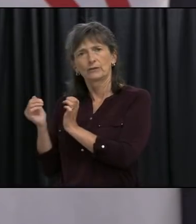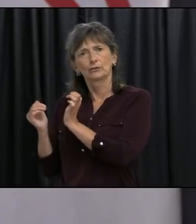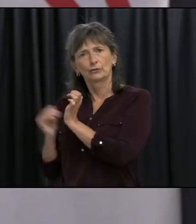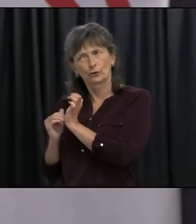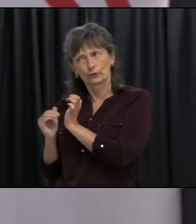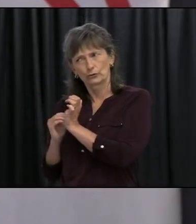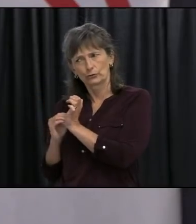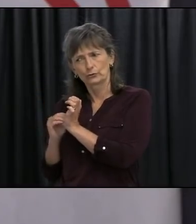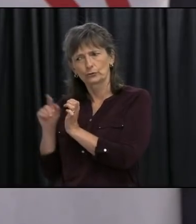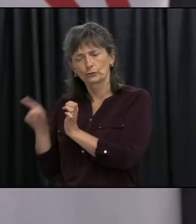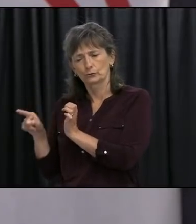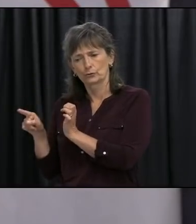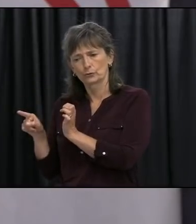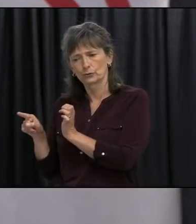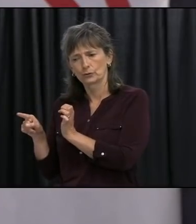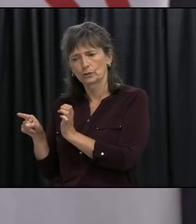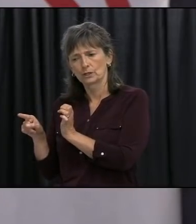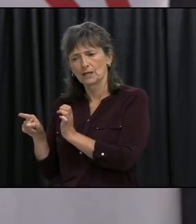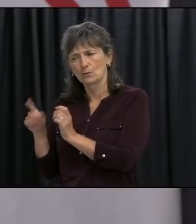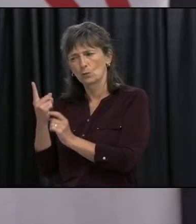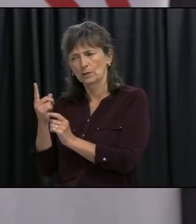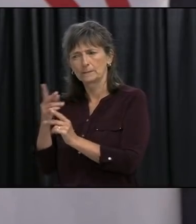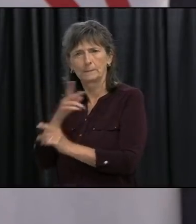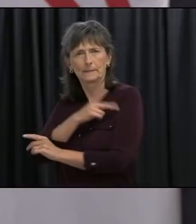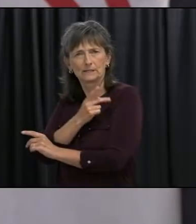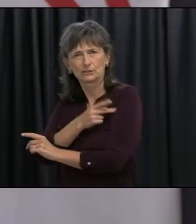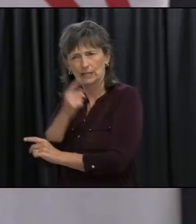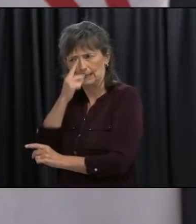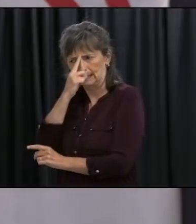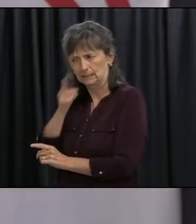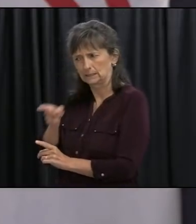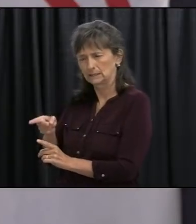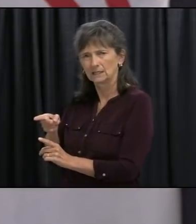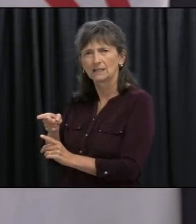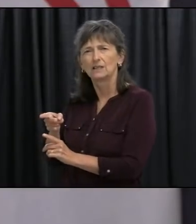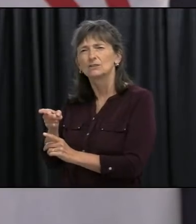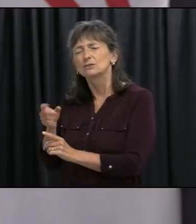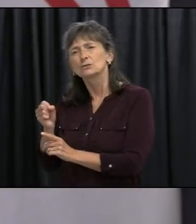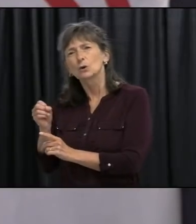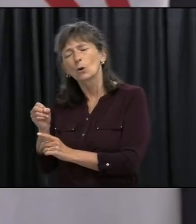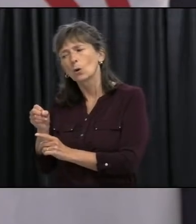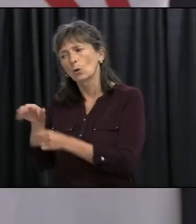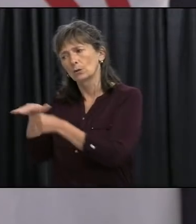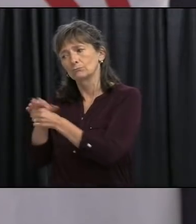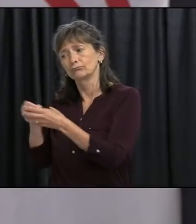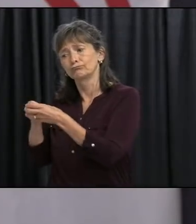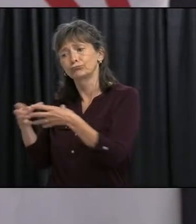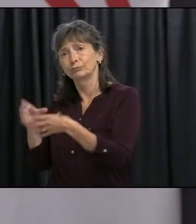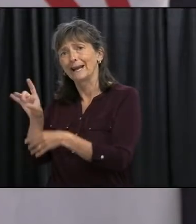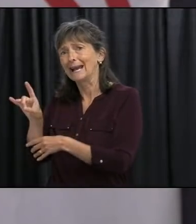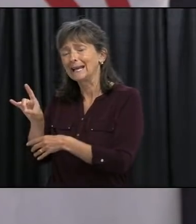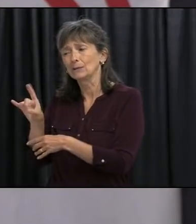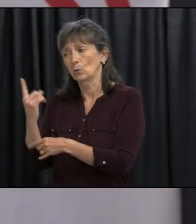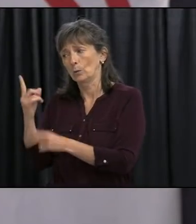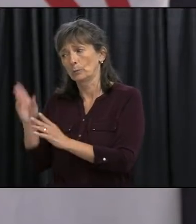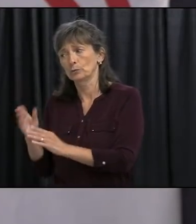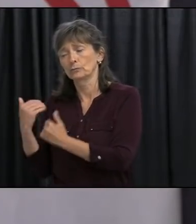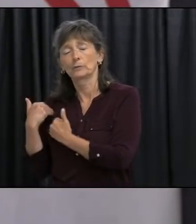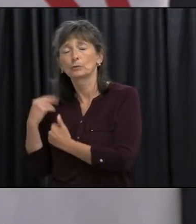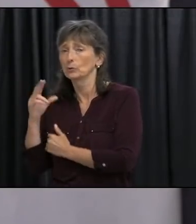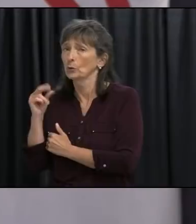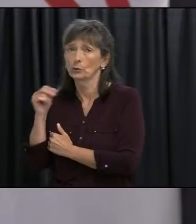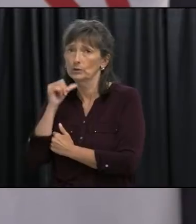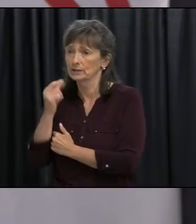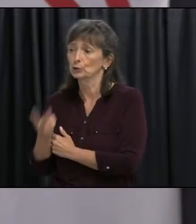themselves, as well as maybe a patient. But, so just simply to say that this locum is responsible for the 8 cases is simply not what's